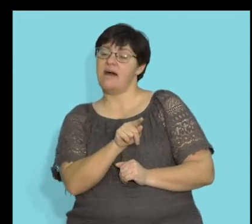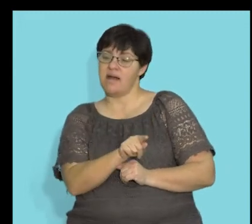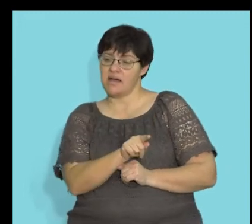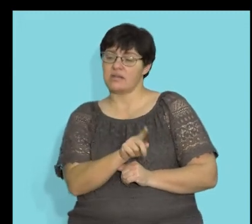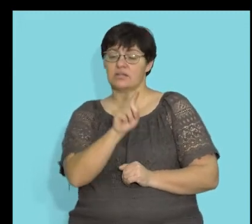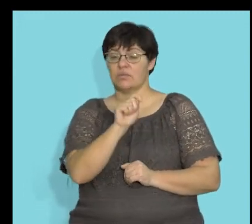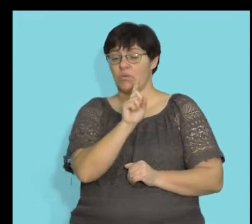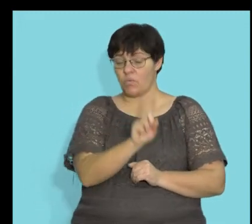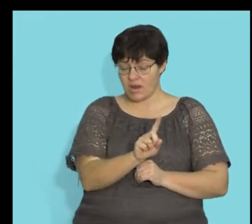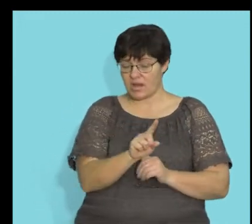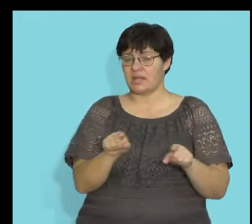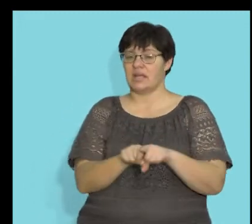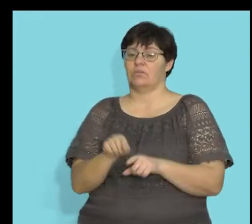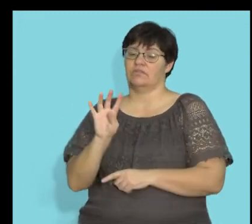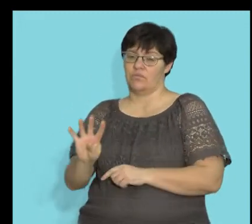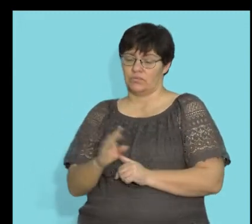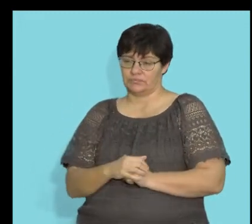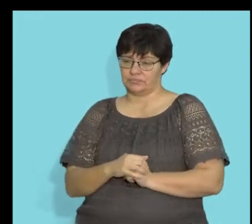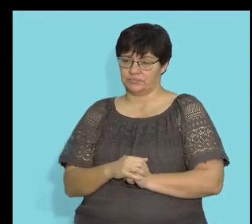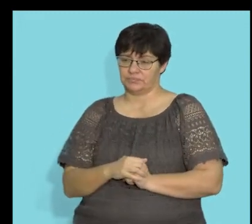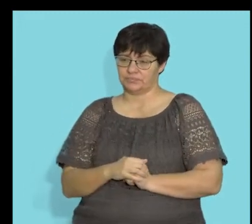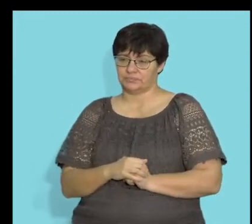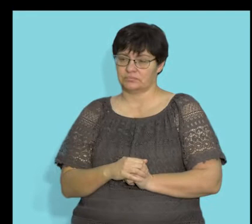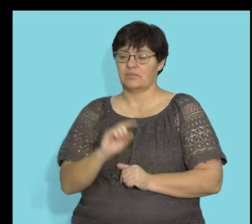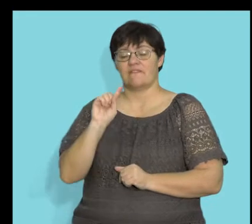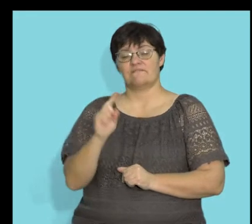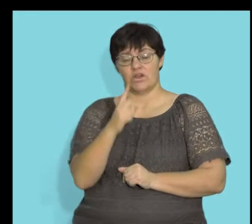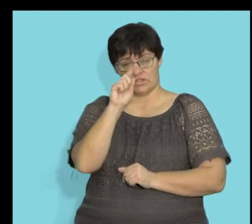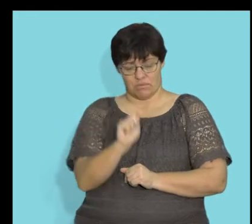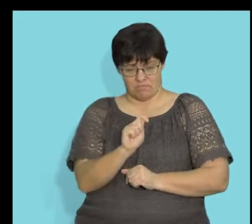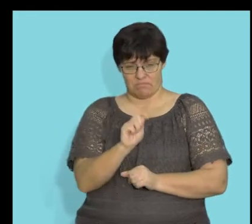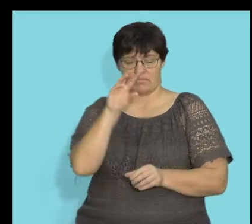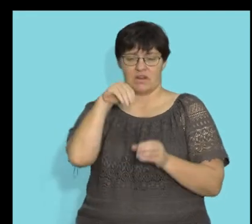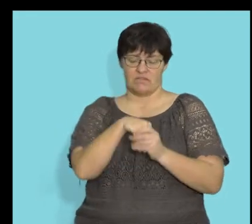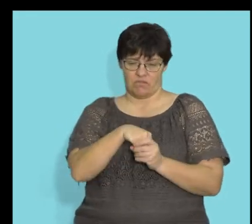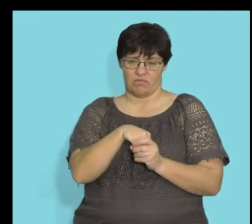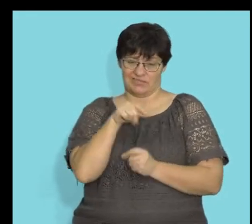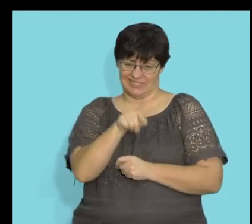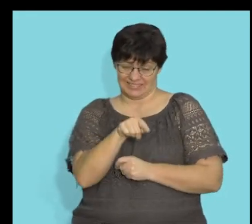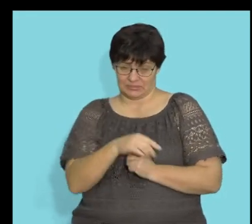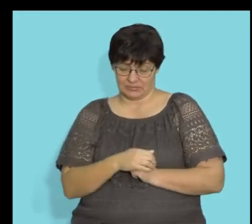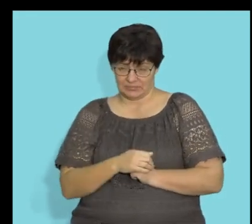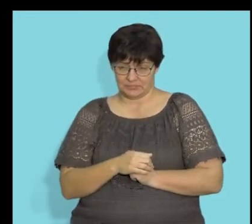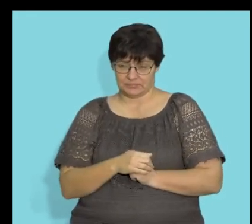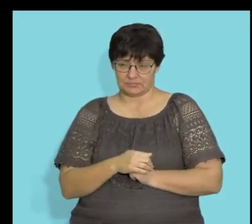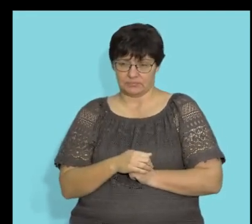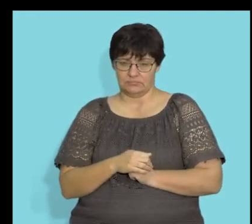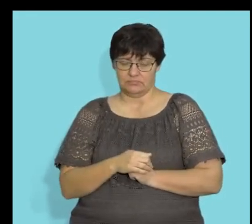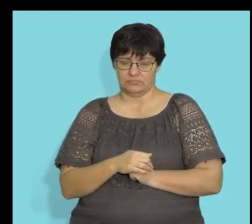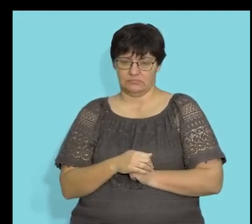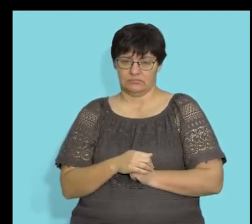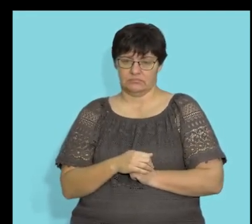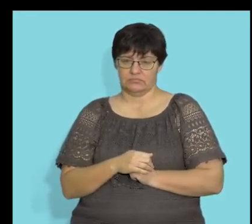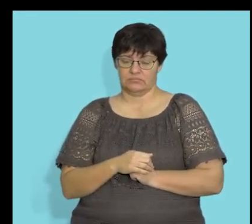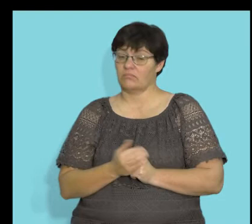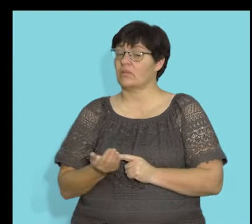that term 1 is equal to 4, and that is the first term involved in this sum. We now need